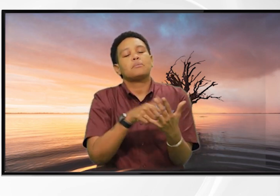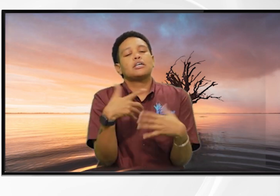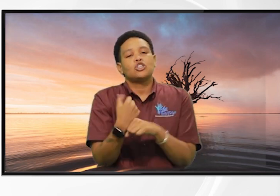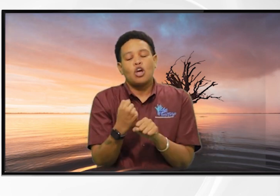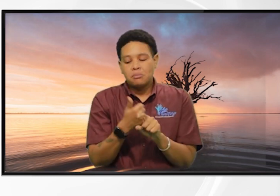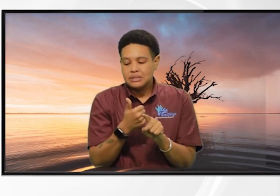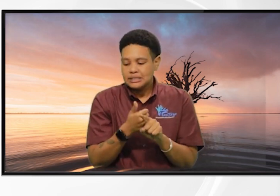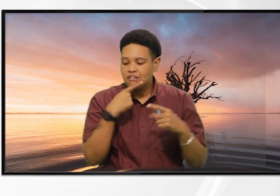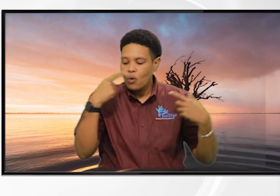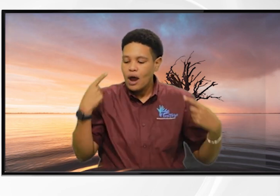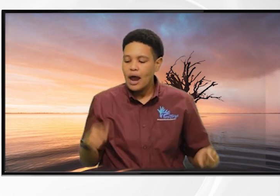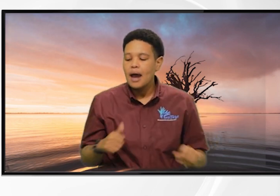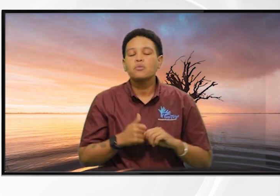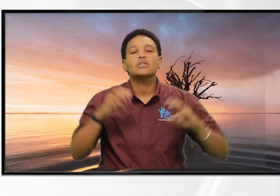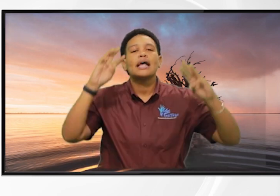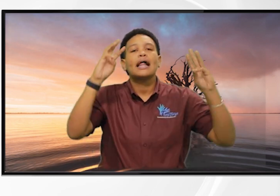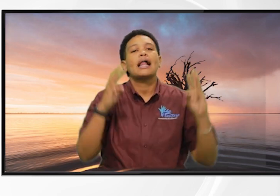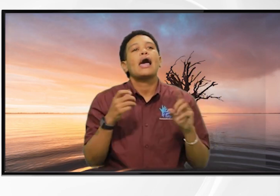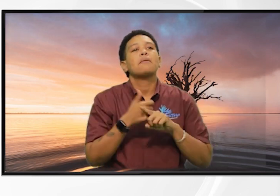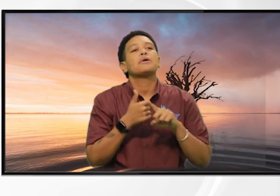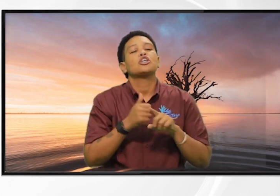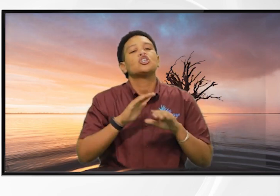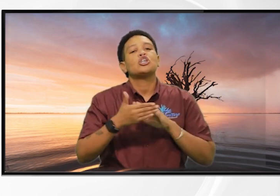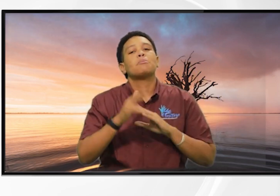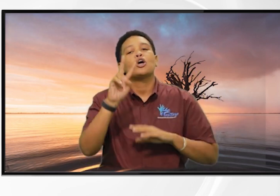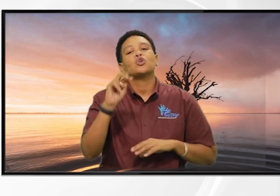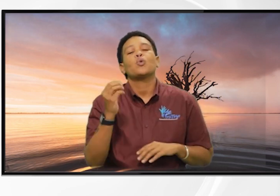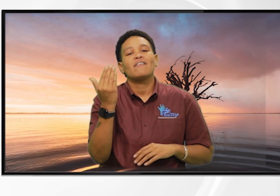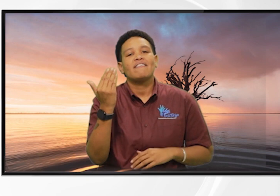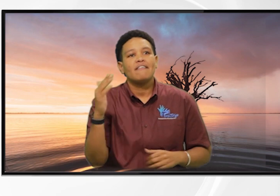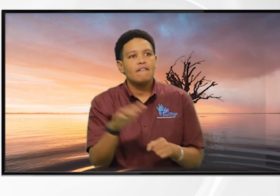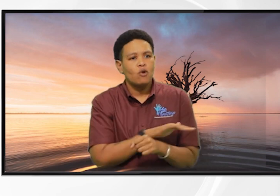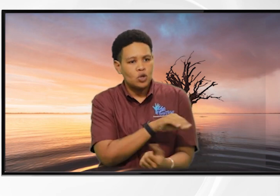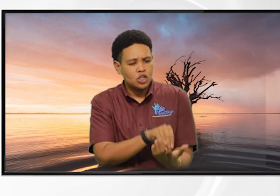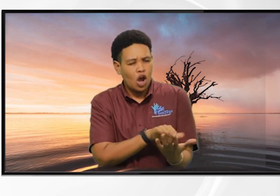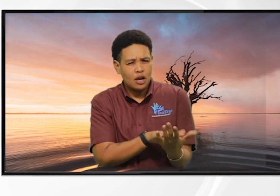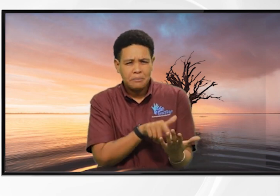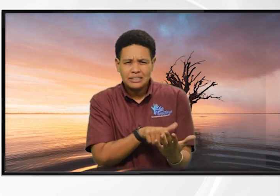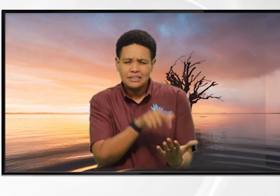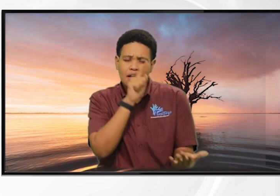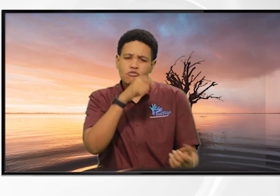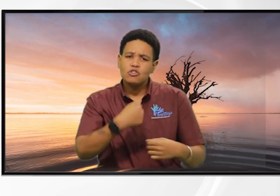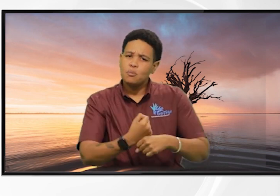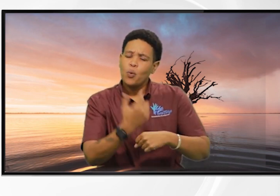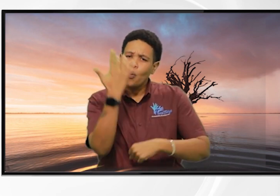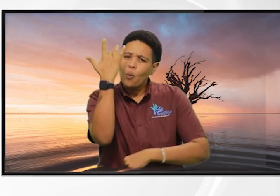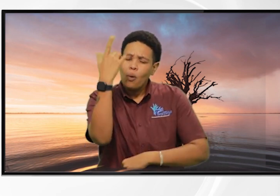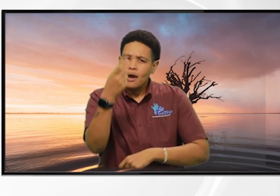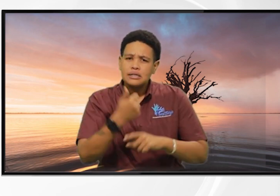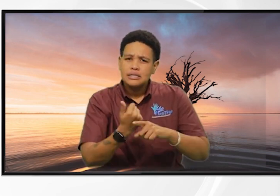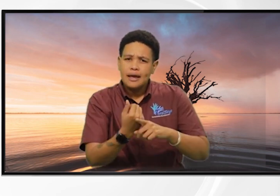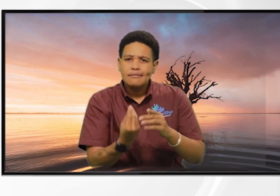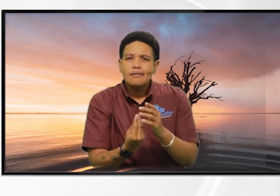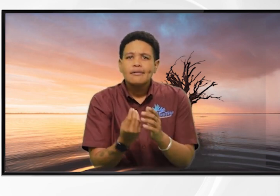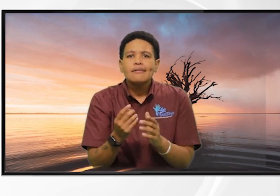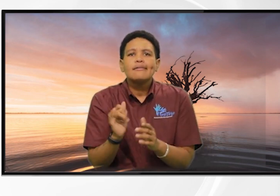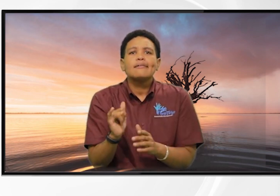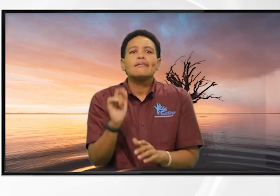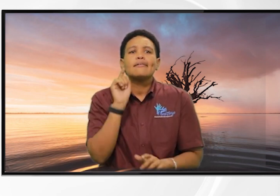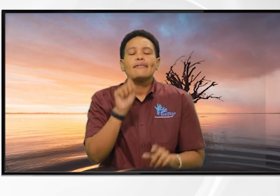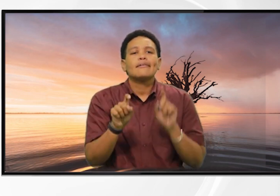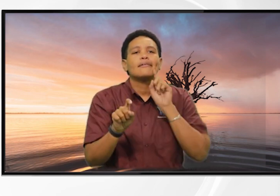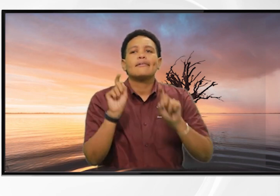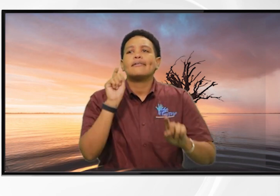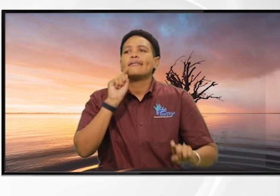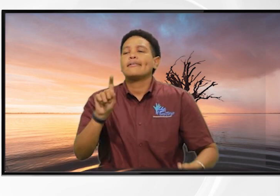State of the Climate Jamaica 2015 full document, was produced because of a growing recognition